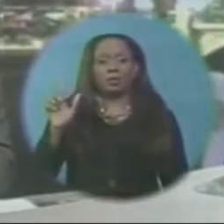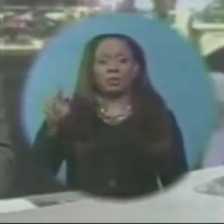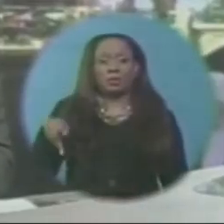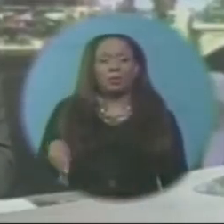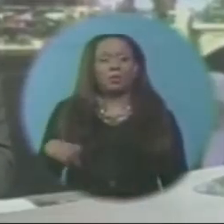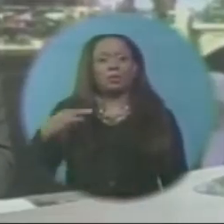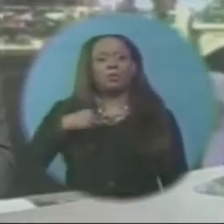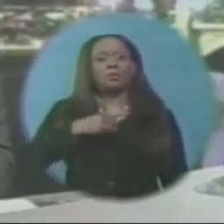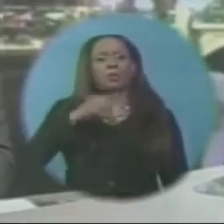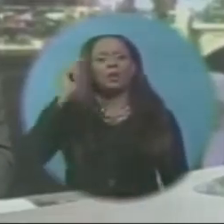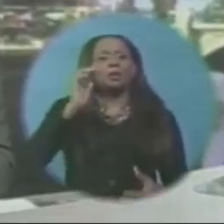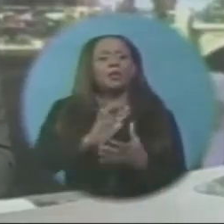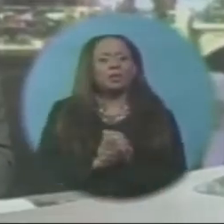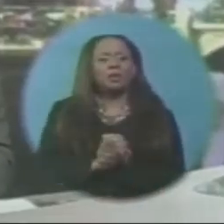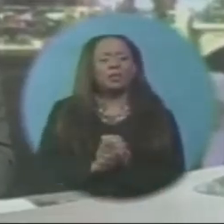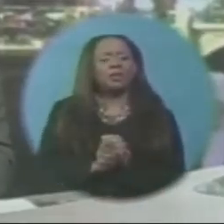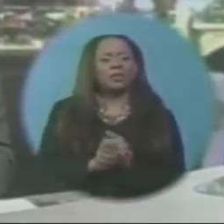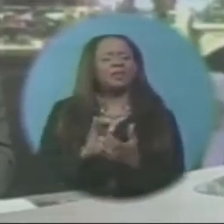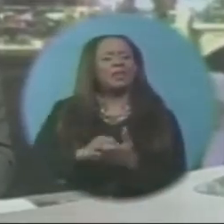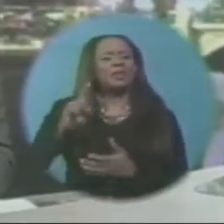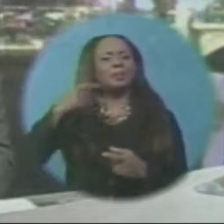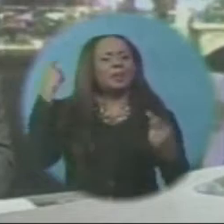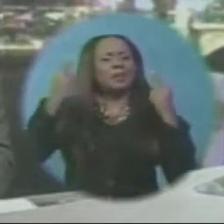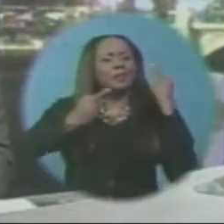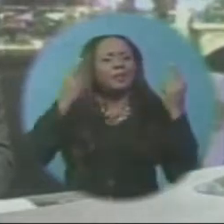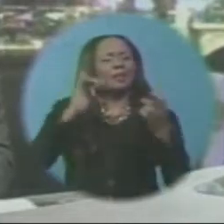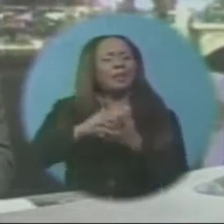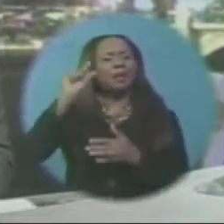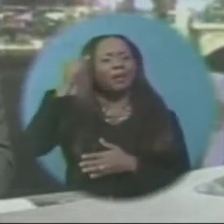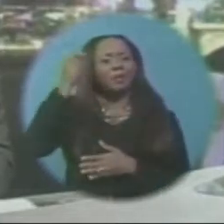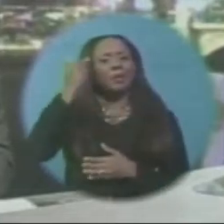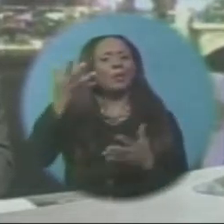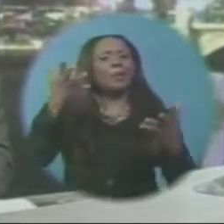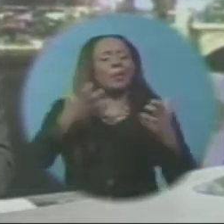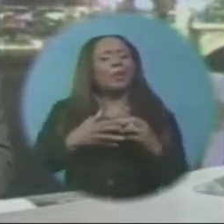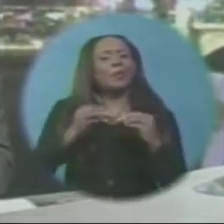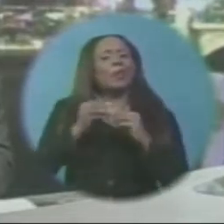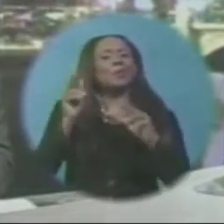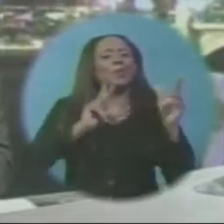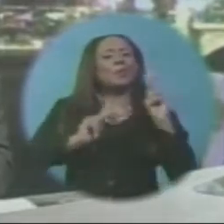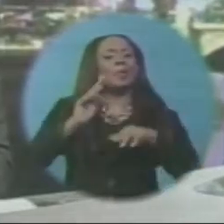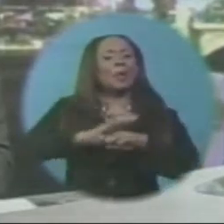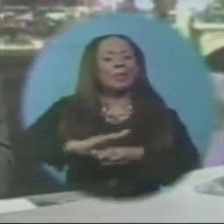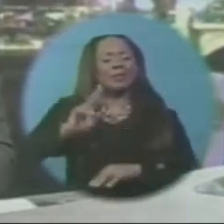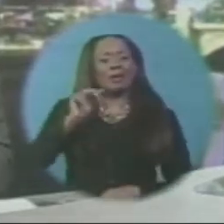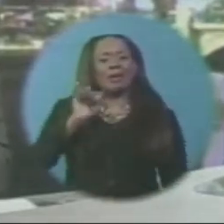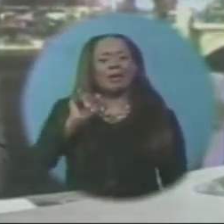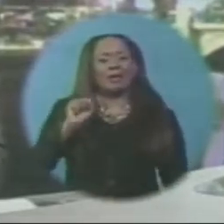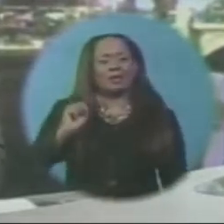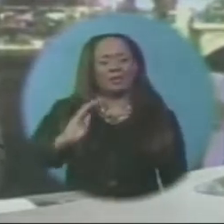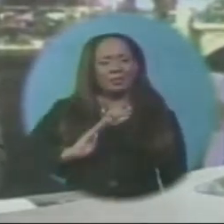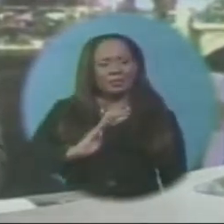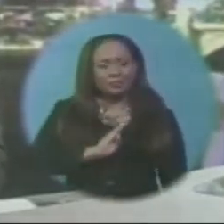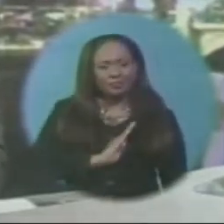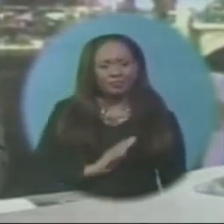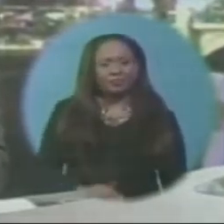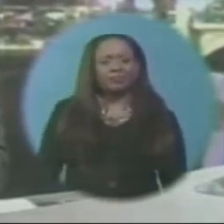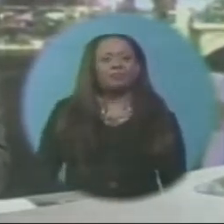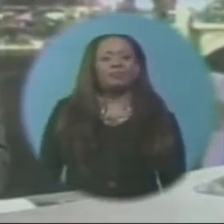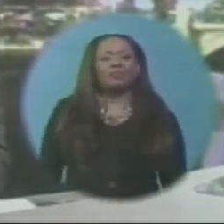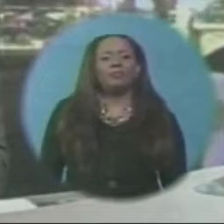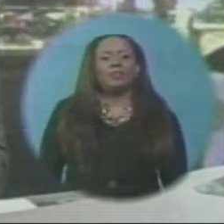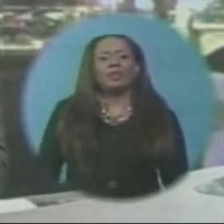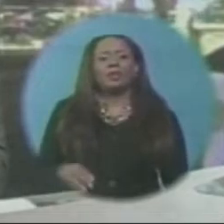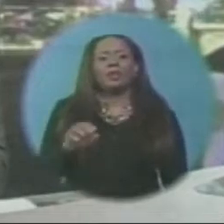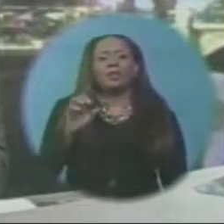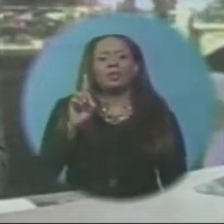there is good reason to be concerned about government's intention to increase the number of people on the National Insurance Scheme's board.